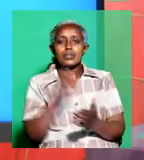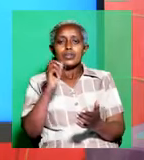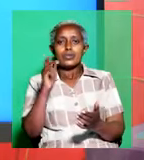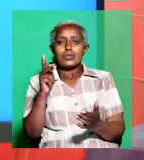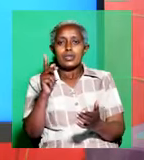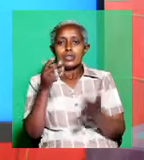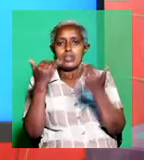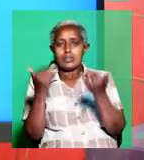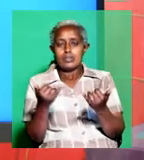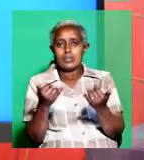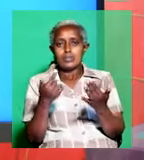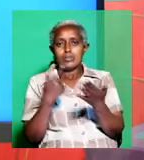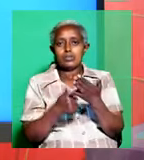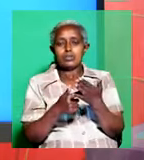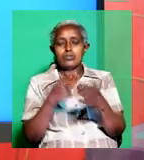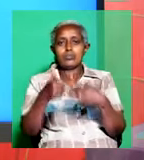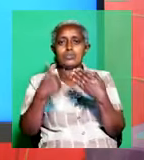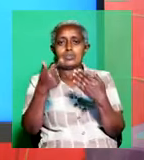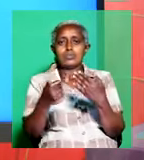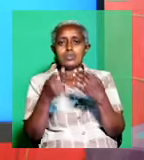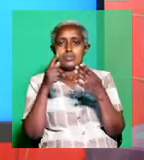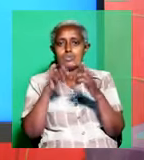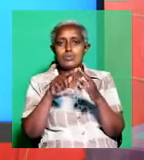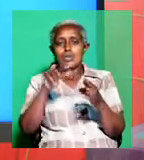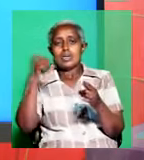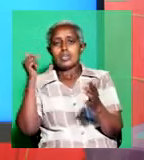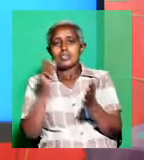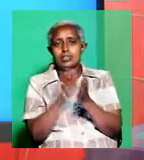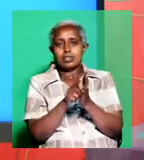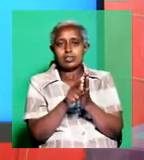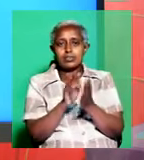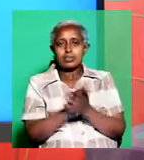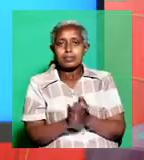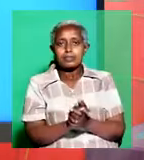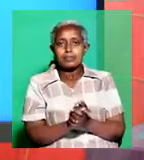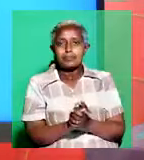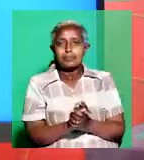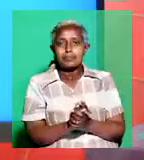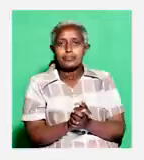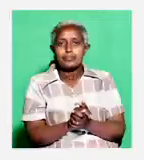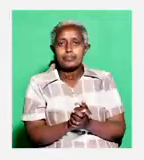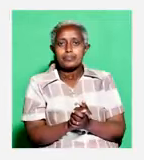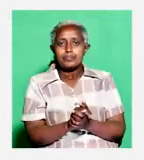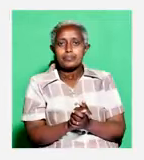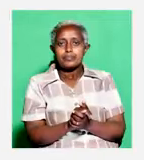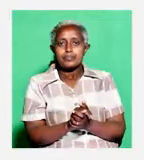Okay, now let's proceed to another example.